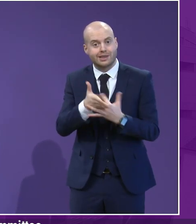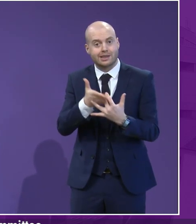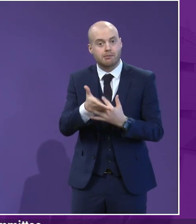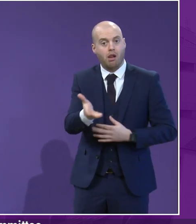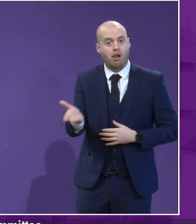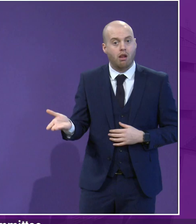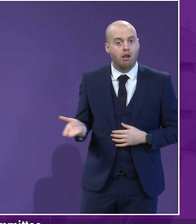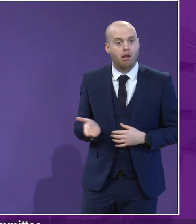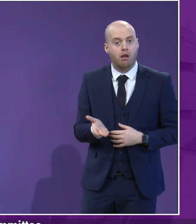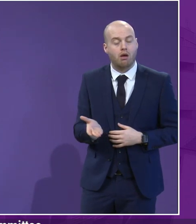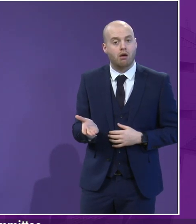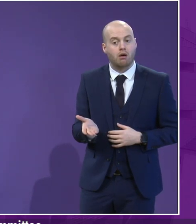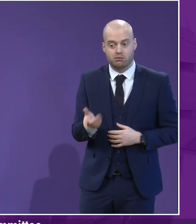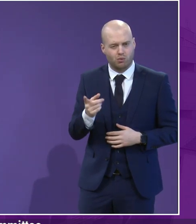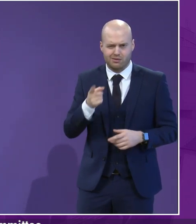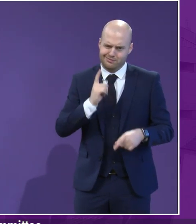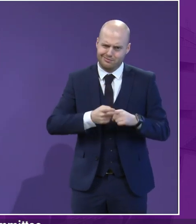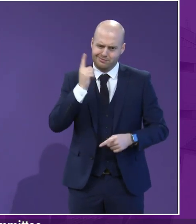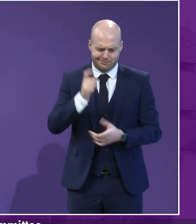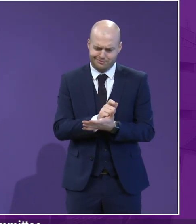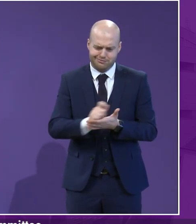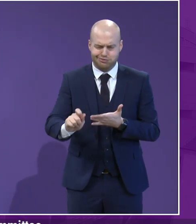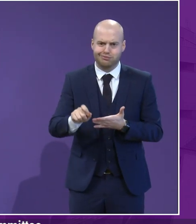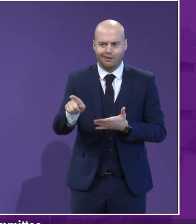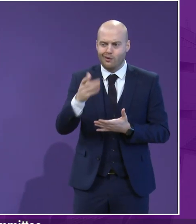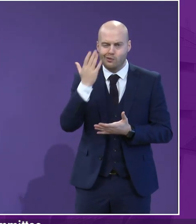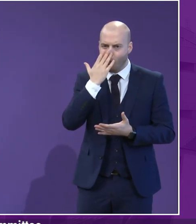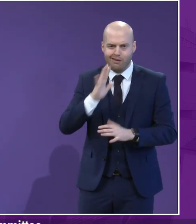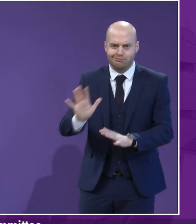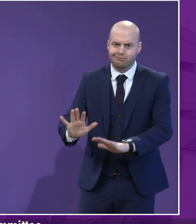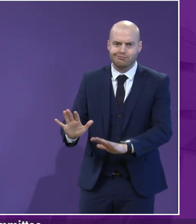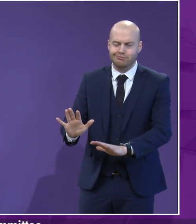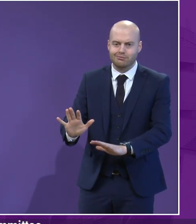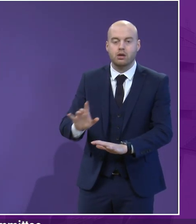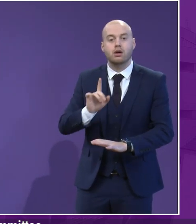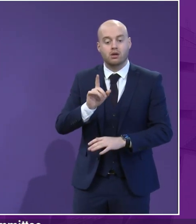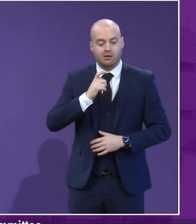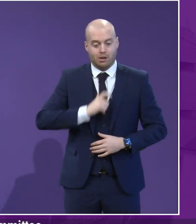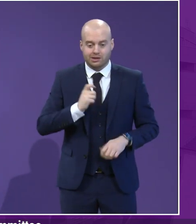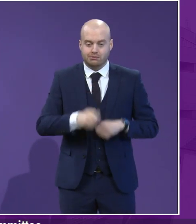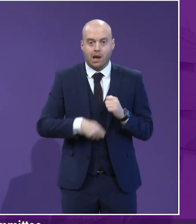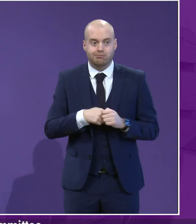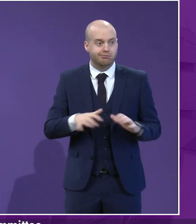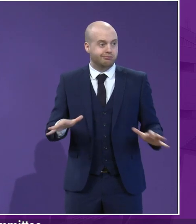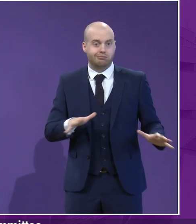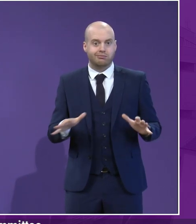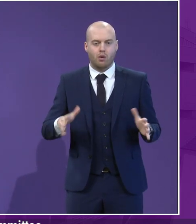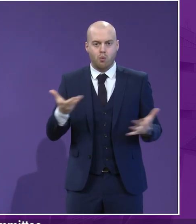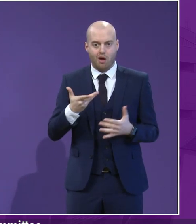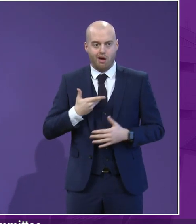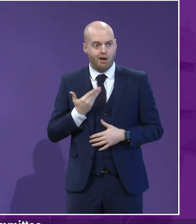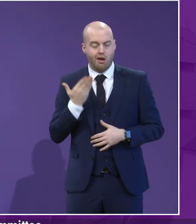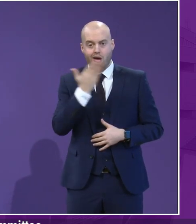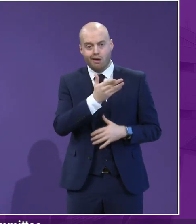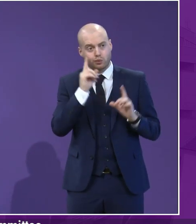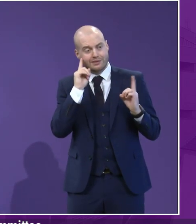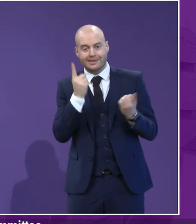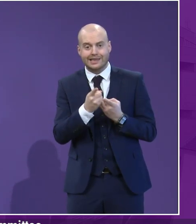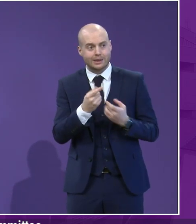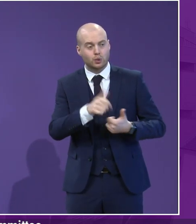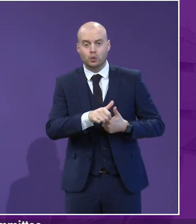when they actually tried to access it, they couldn't. You know, the button was broken in terms of, you know, opening the doors, and there wasn't anybody available, and the lecture theatre